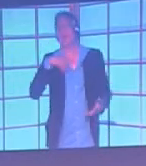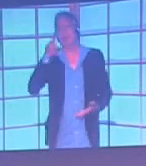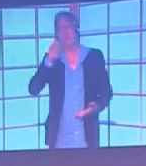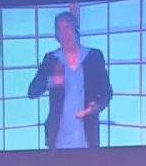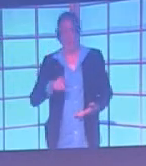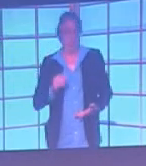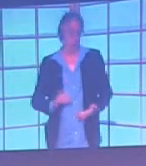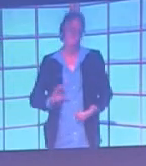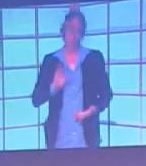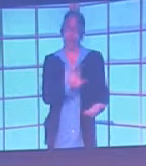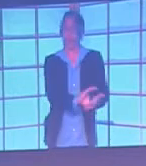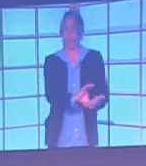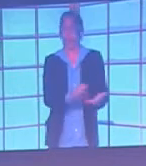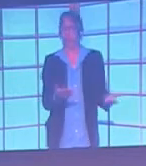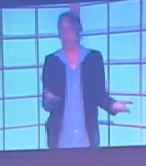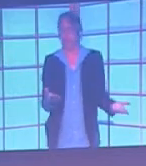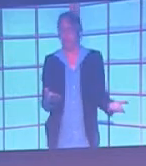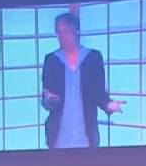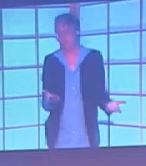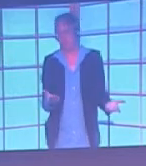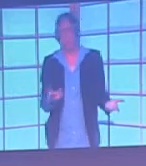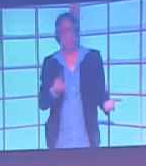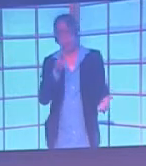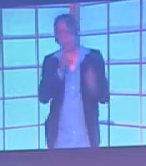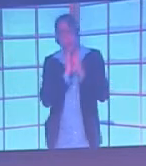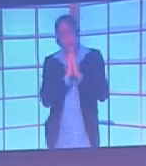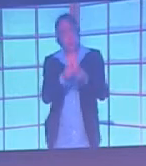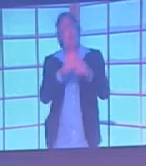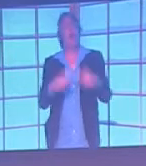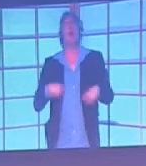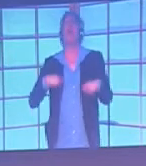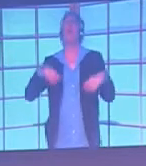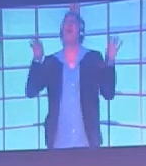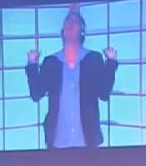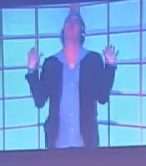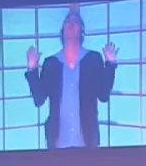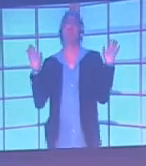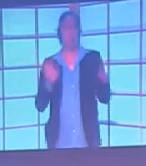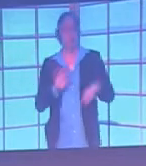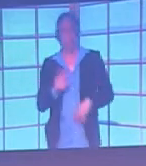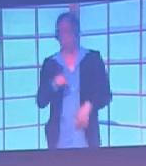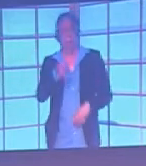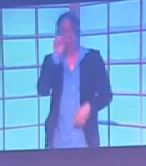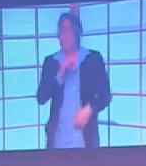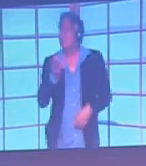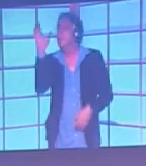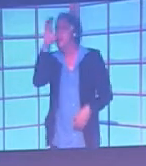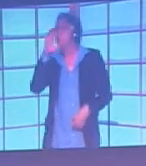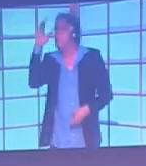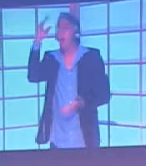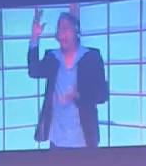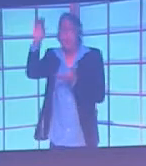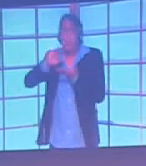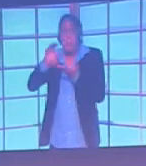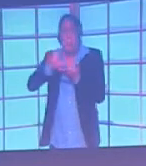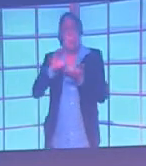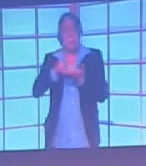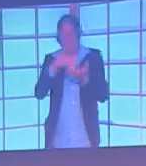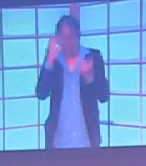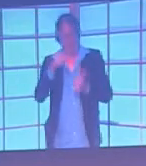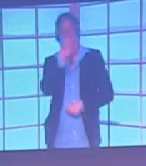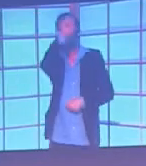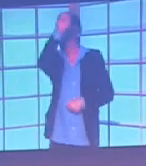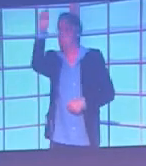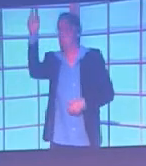too in making that happen. So keep pushing for it. There are funding streams you can look to. I know there